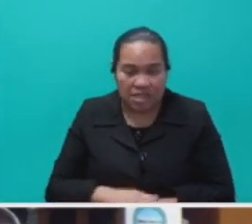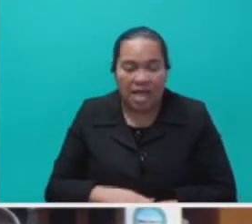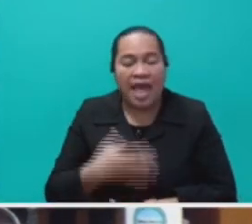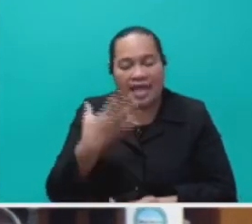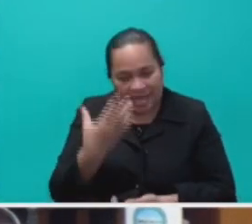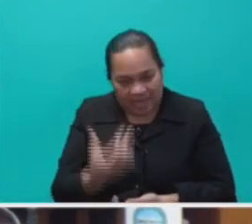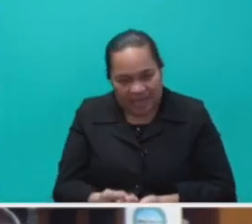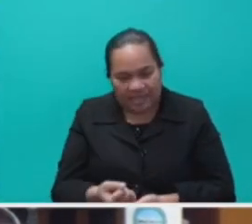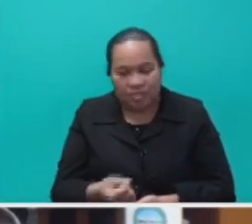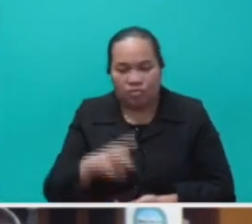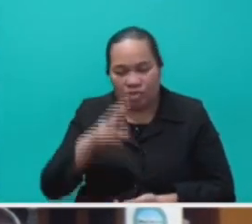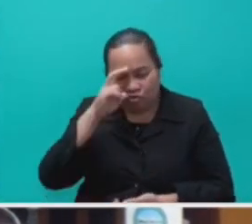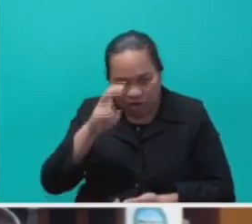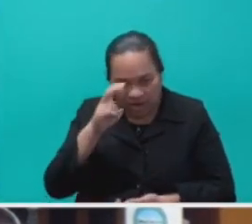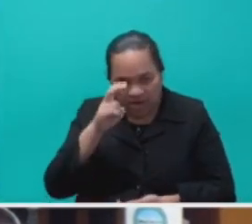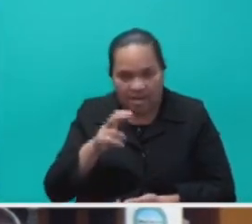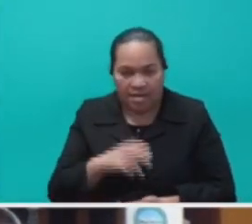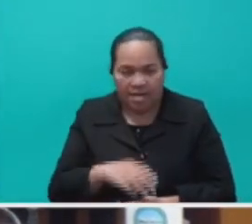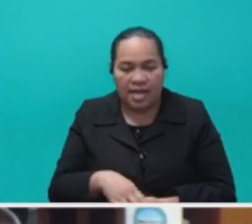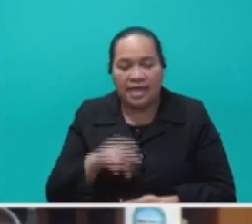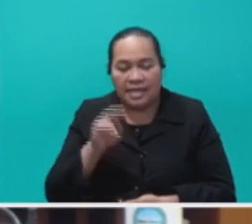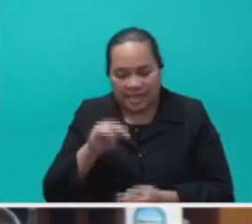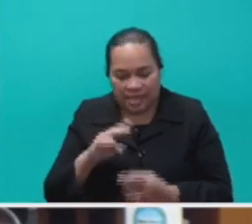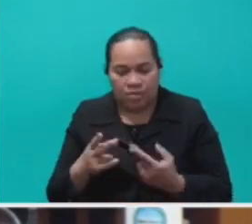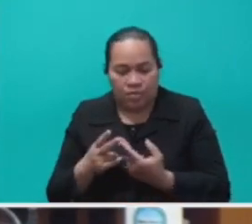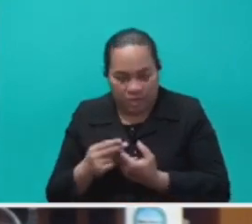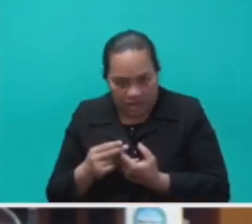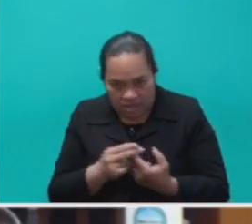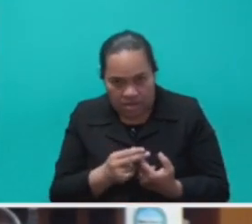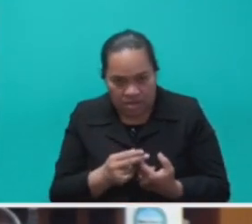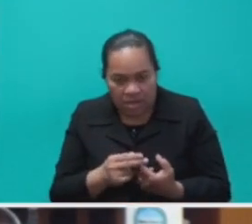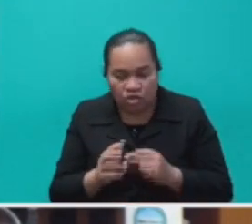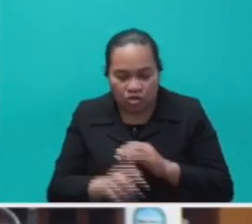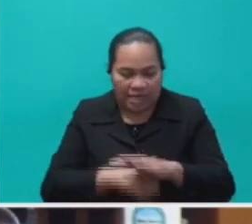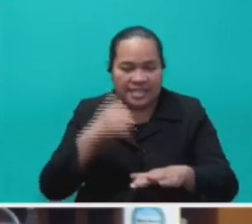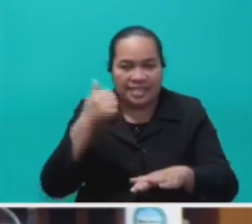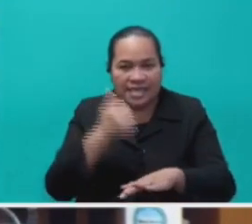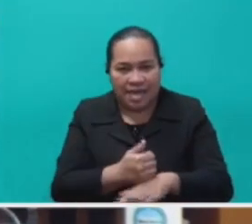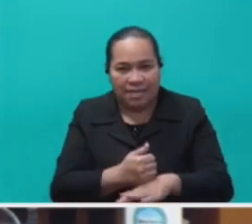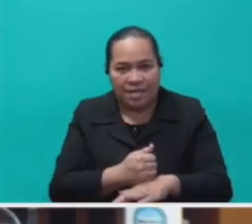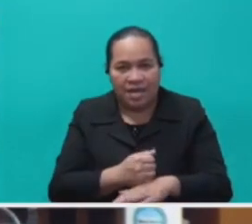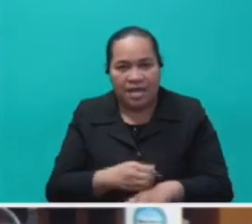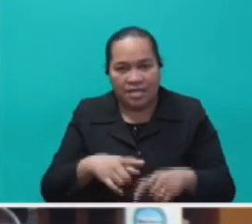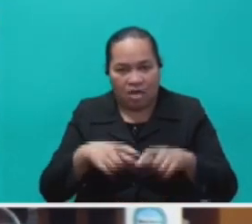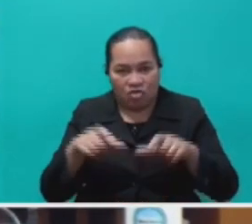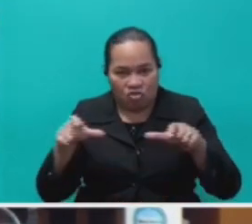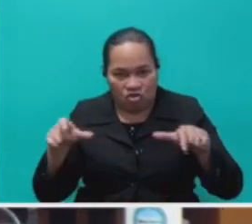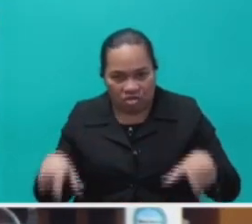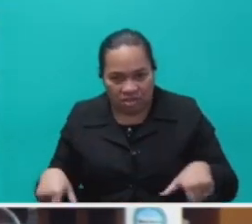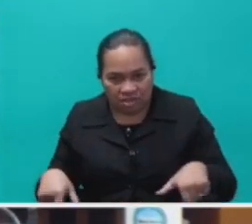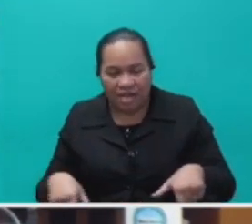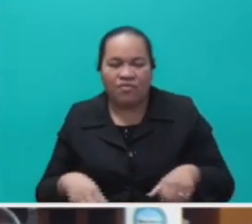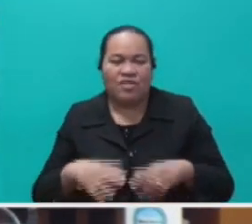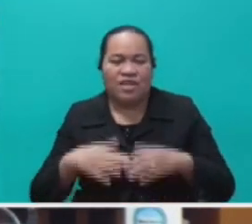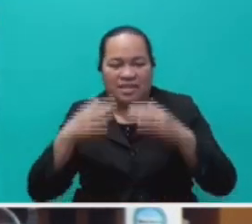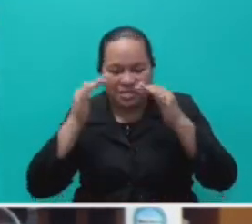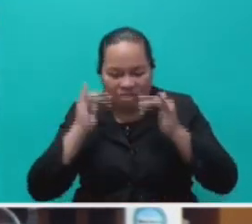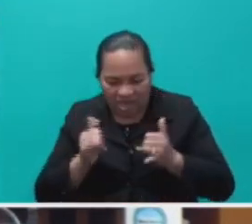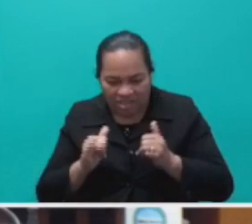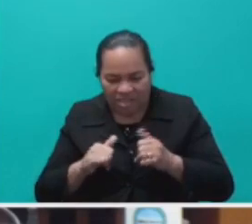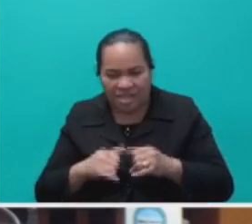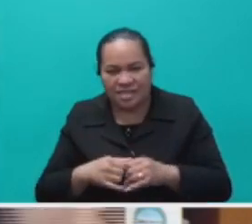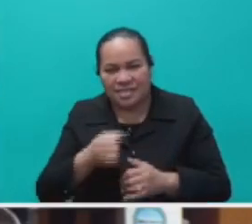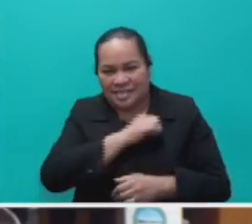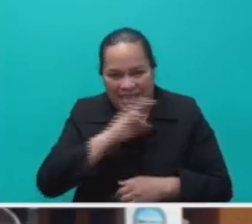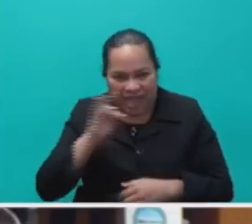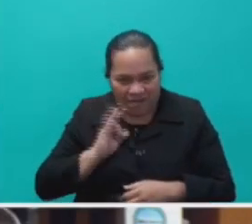has to be trainings that has to accompany the setting up of those courts in respect to judges, staff, prosecutors, and all